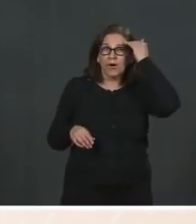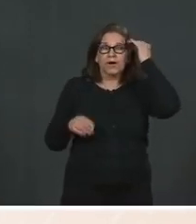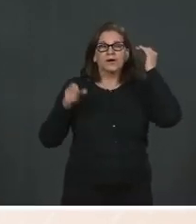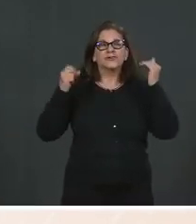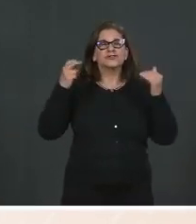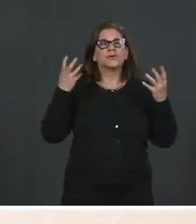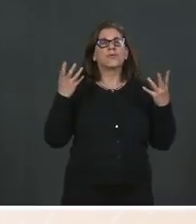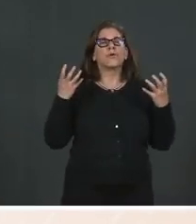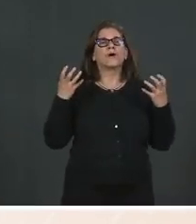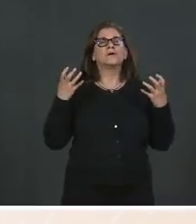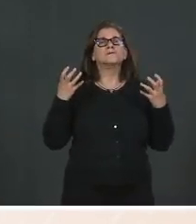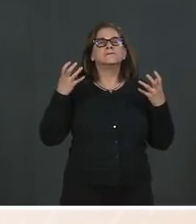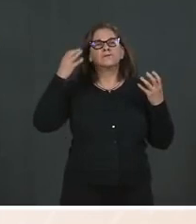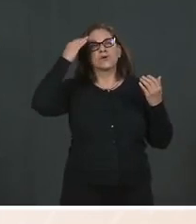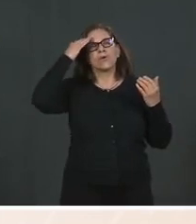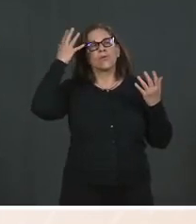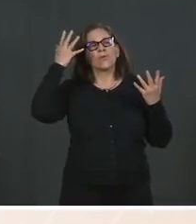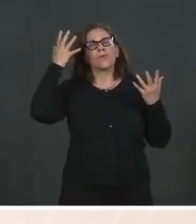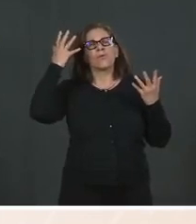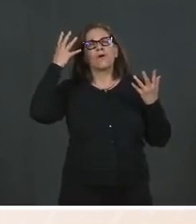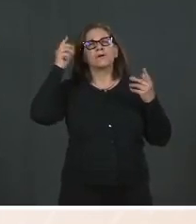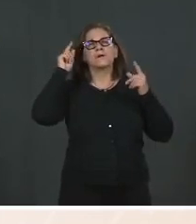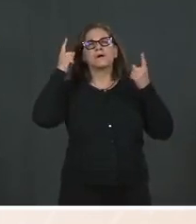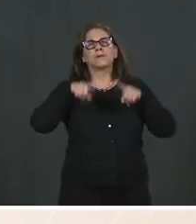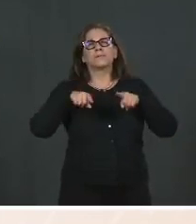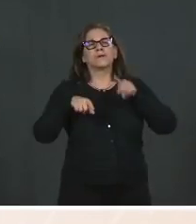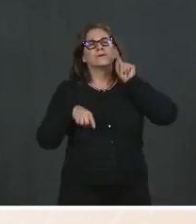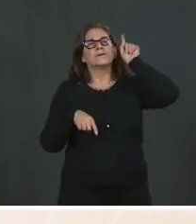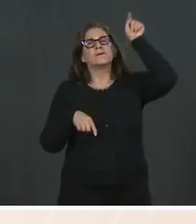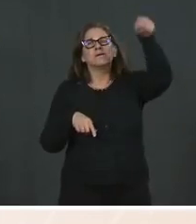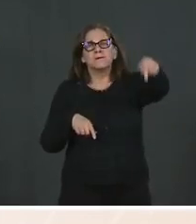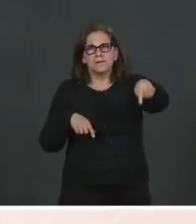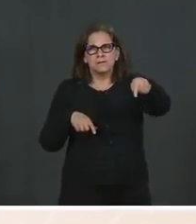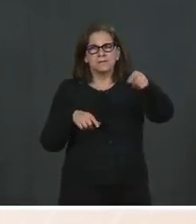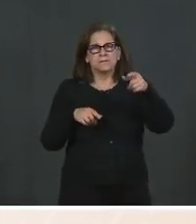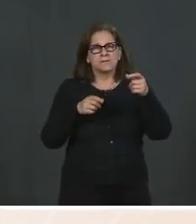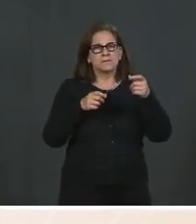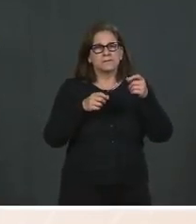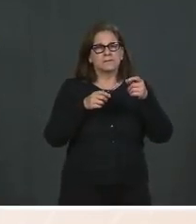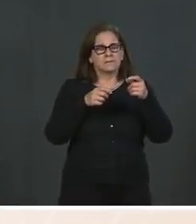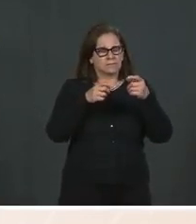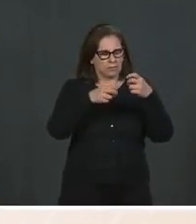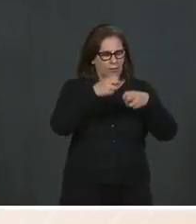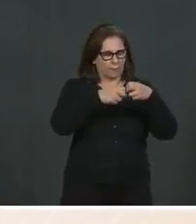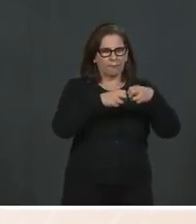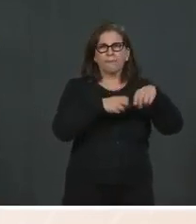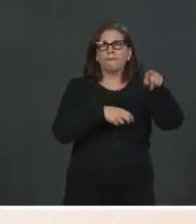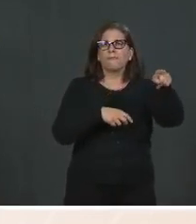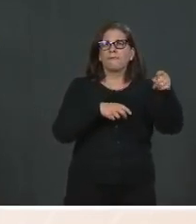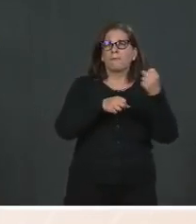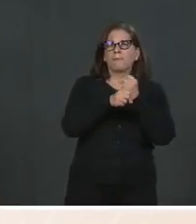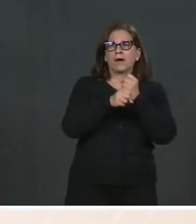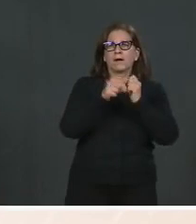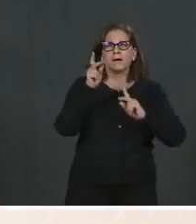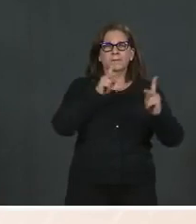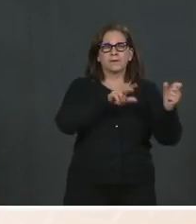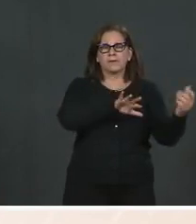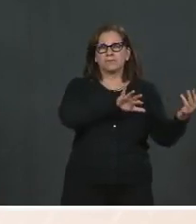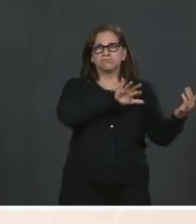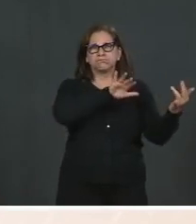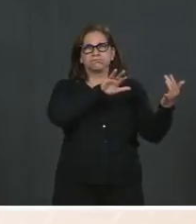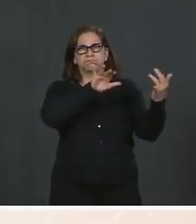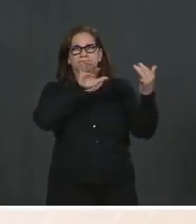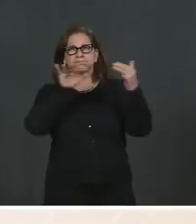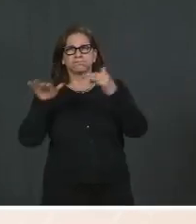And so travel, I would expect, would be there, the border, and expediting processing at the border, opening